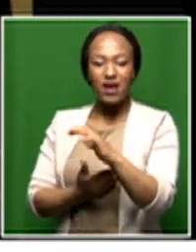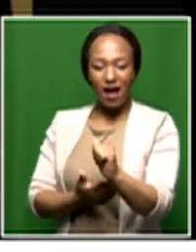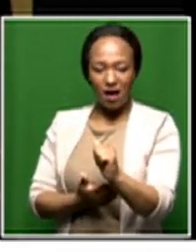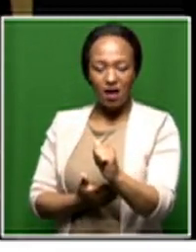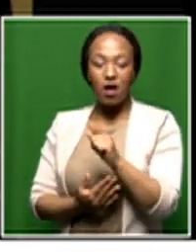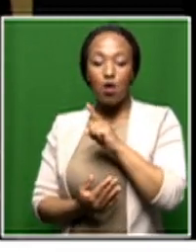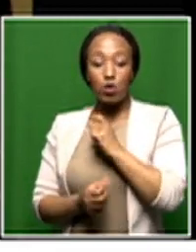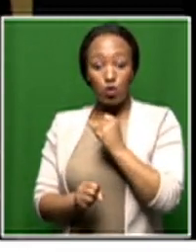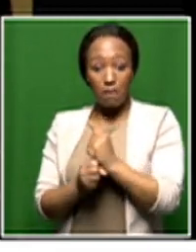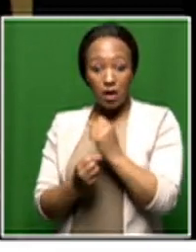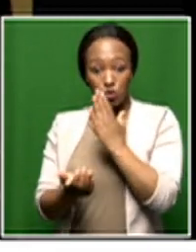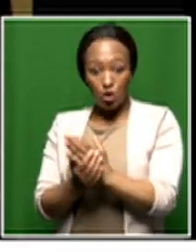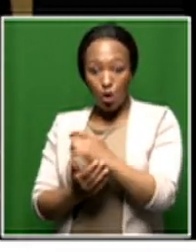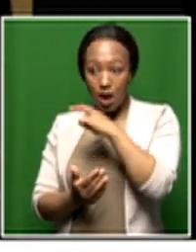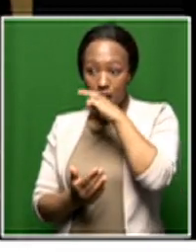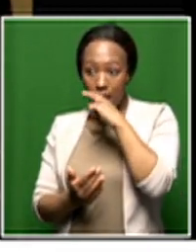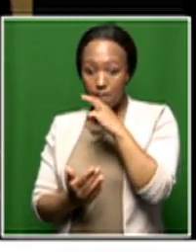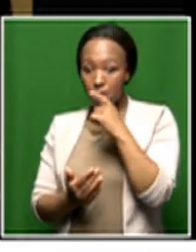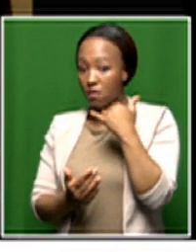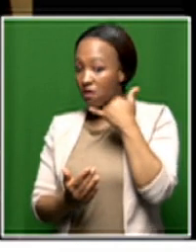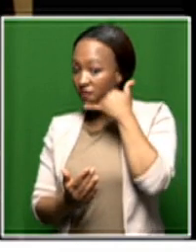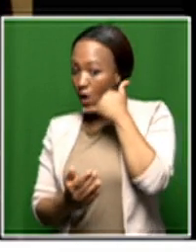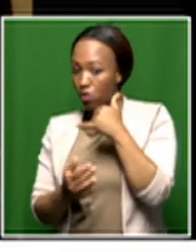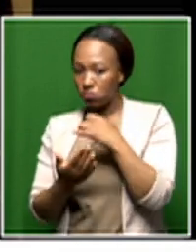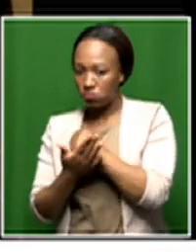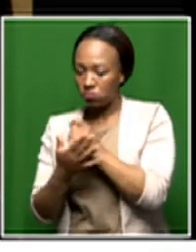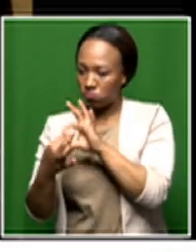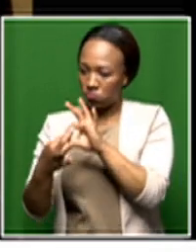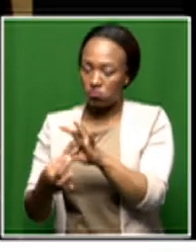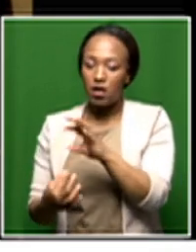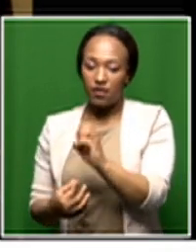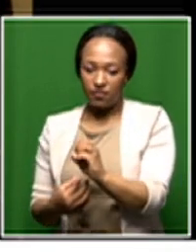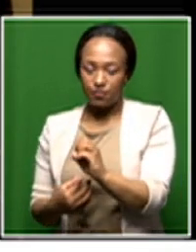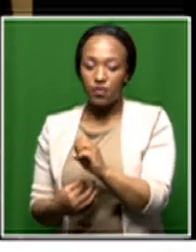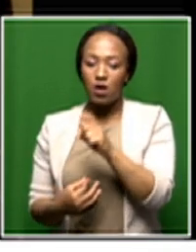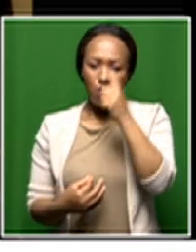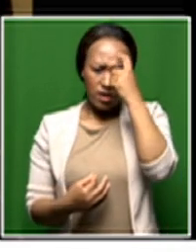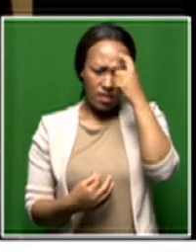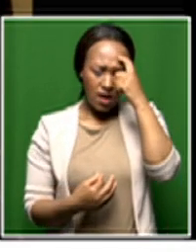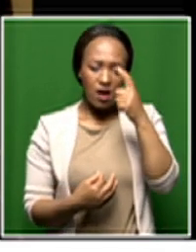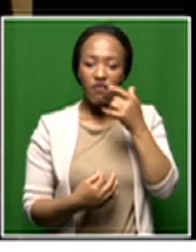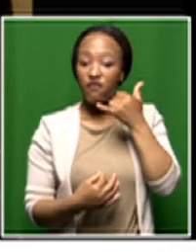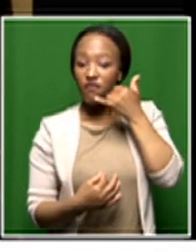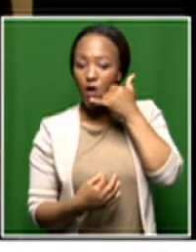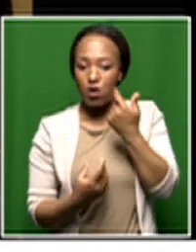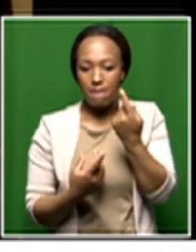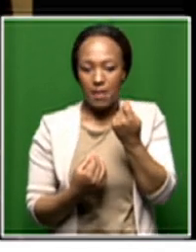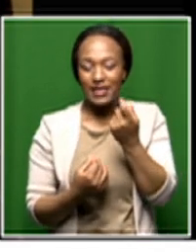there is correct so that you do not necessarily experience problem. We think with this mobile money, we are trying to get things